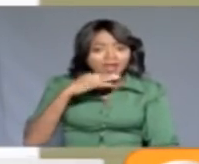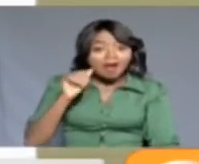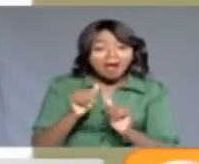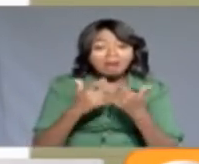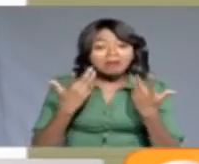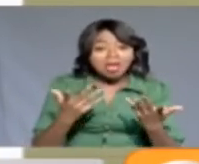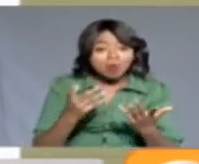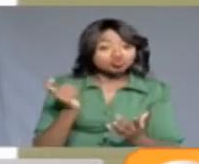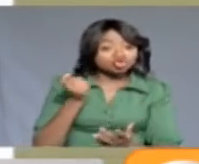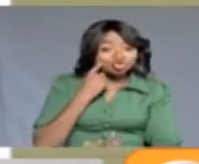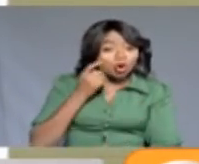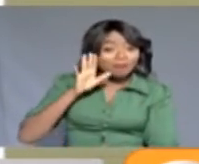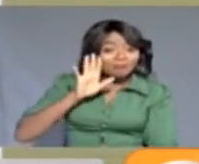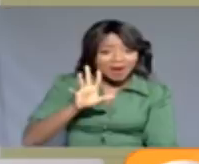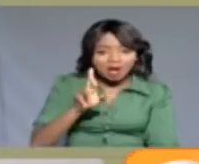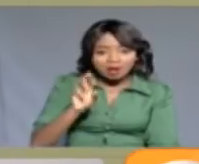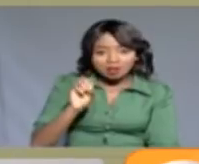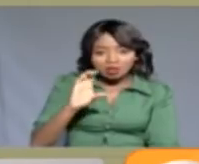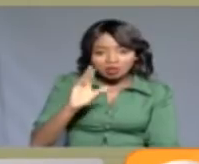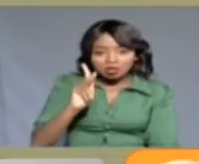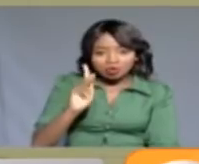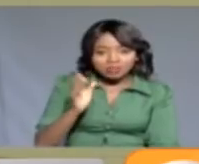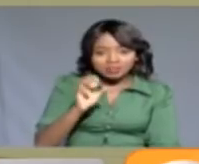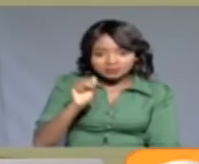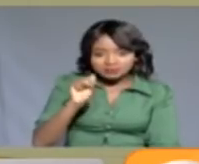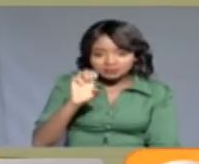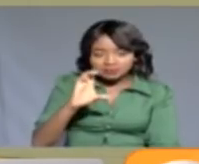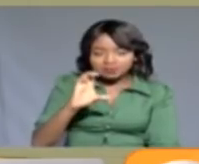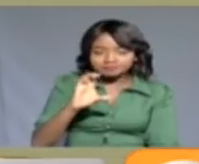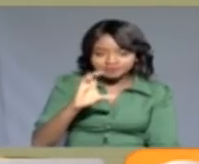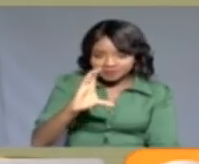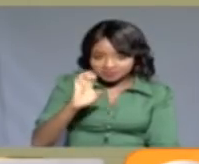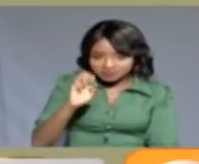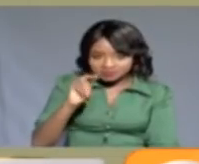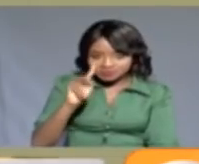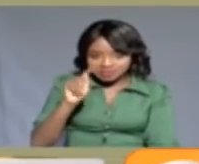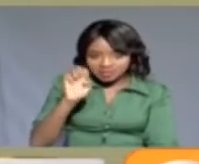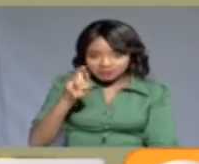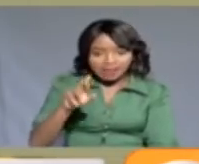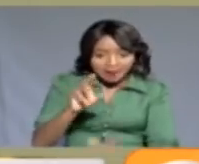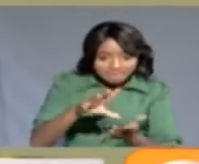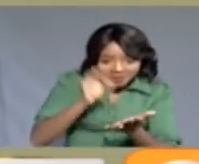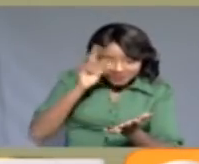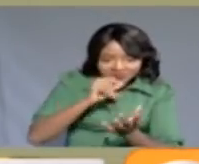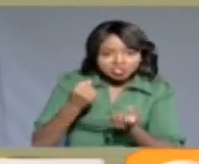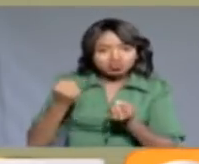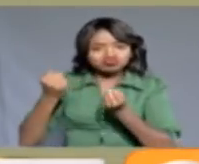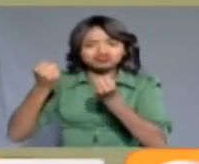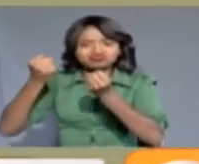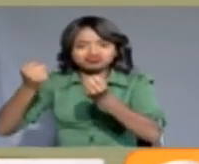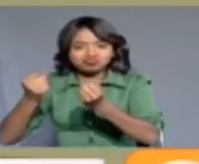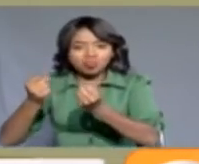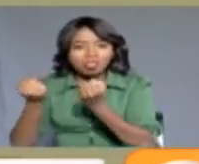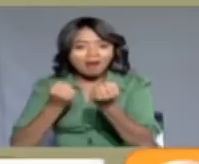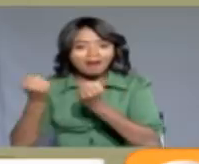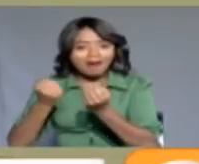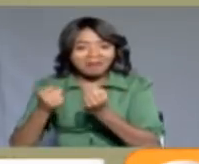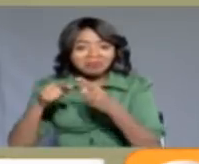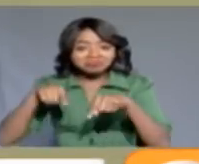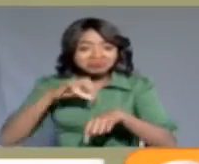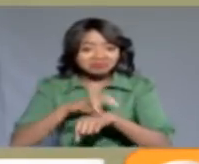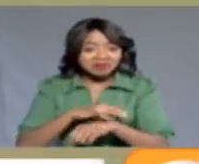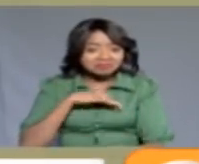his shop at Rock Center, Kimumu in Eldoret, and driven away in a Land Cruiser Prado.